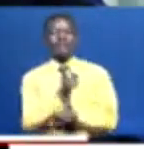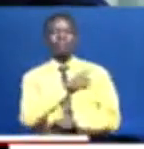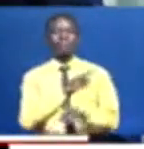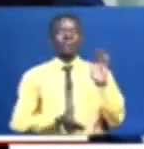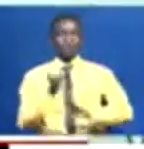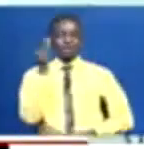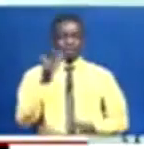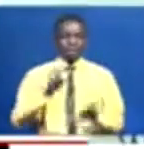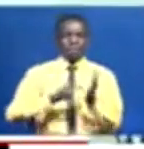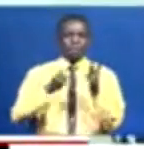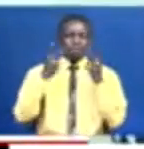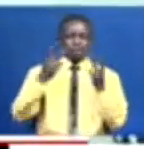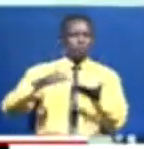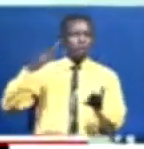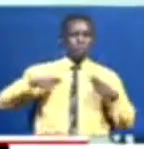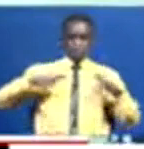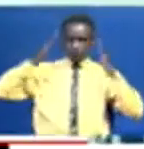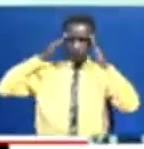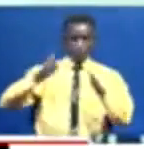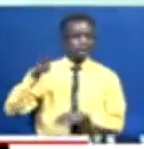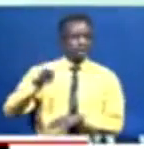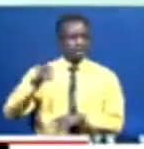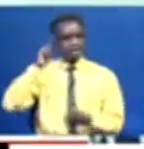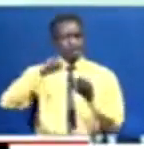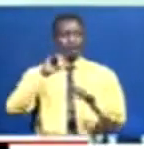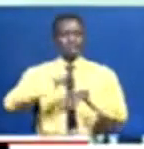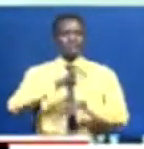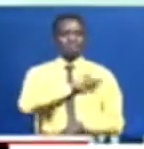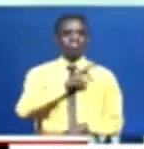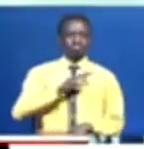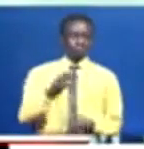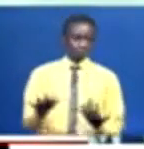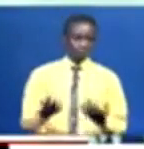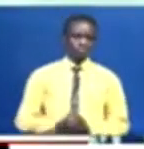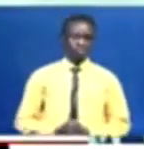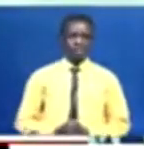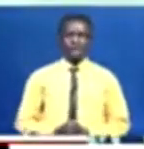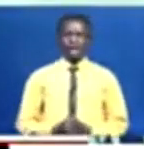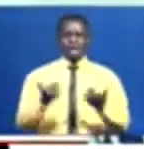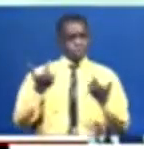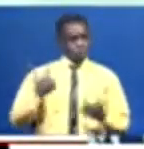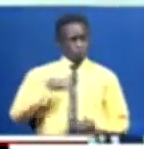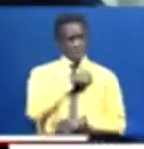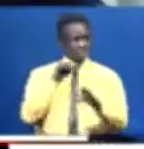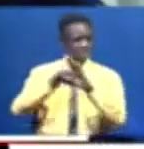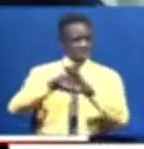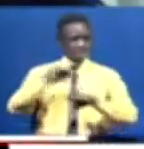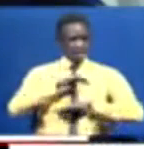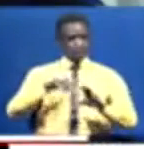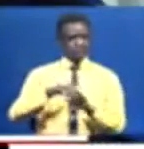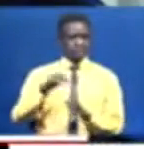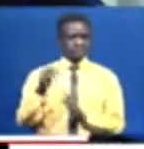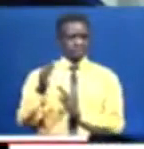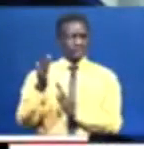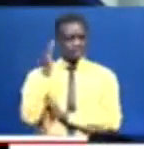trending attacks that are impacting our environment today. Are we investing enough in cybersecurity? Yes. I would actually say